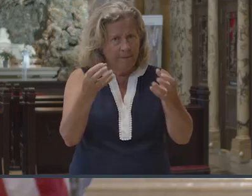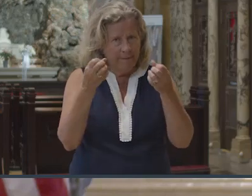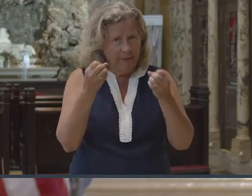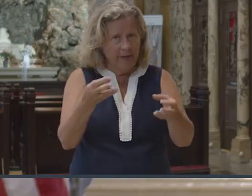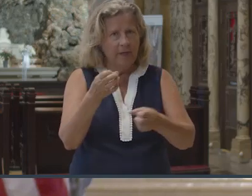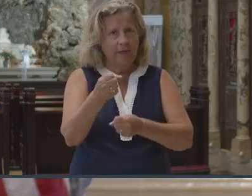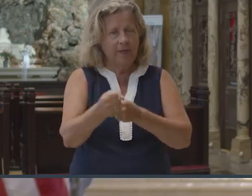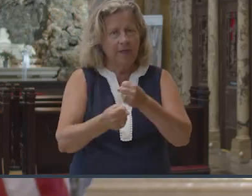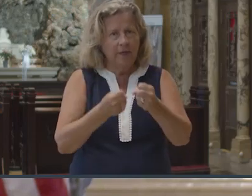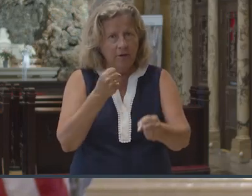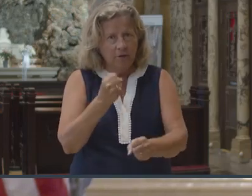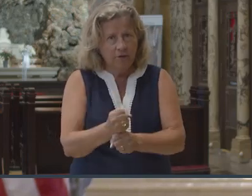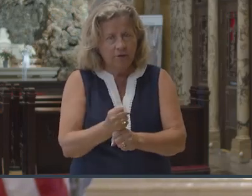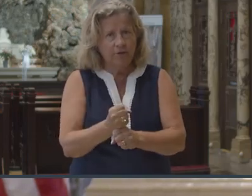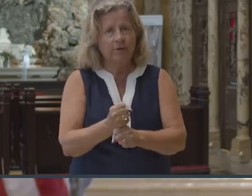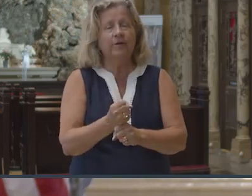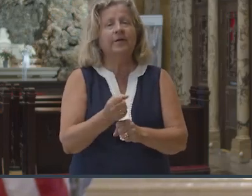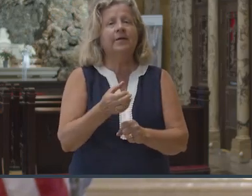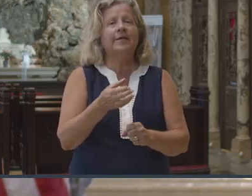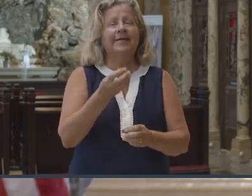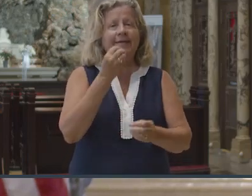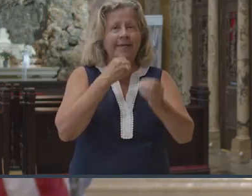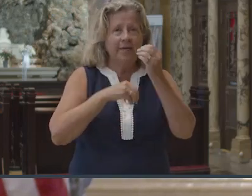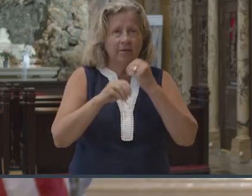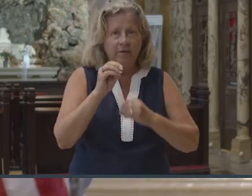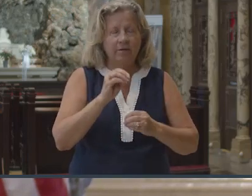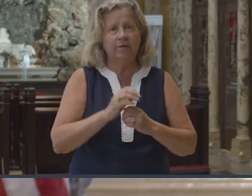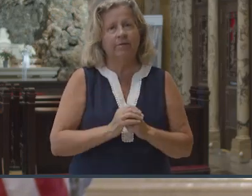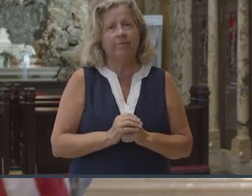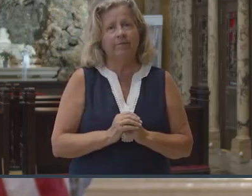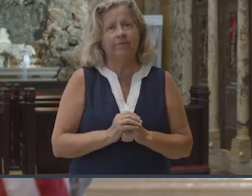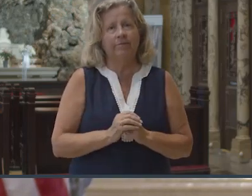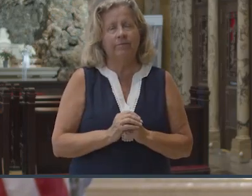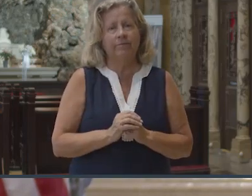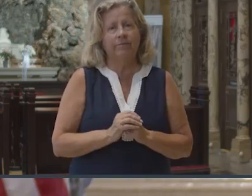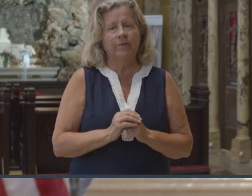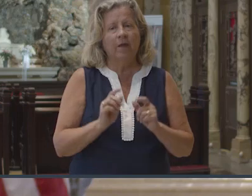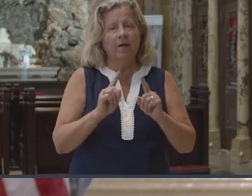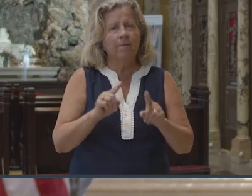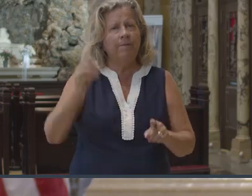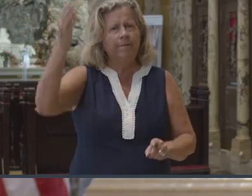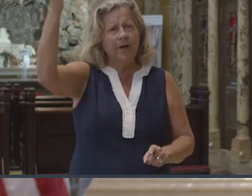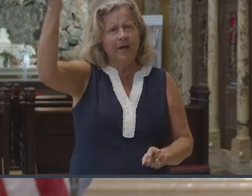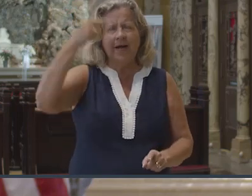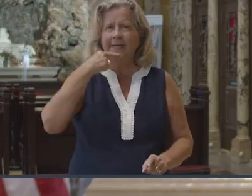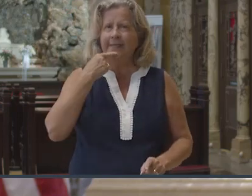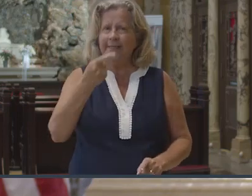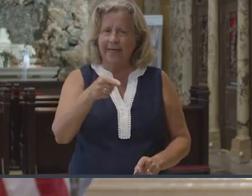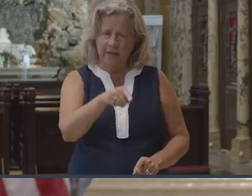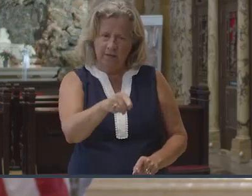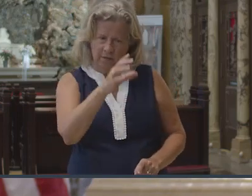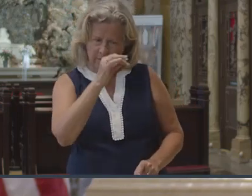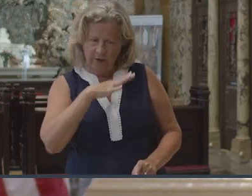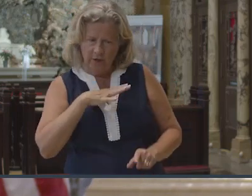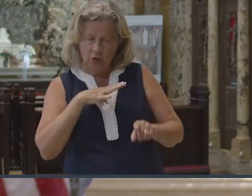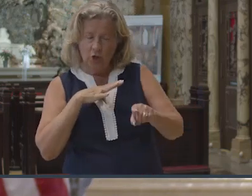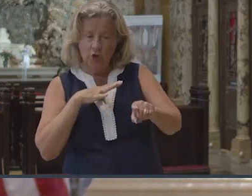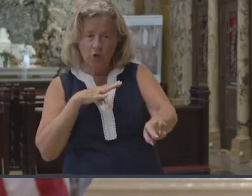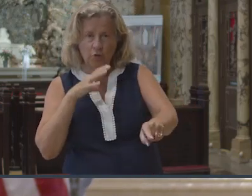Rest, eat, drink, be merry.' But God said to him, 'You